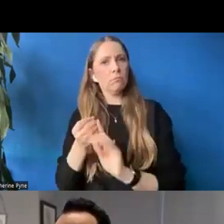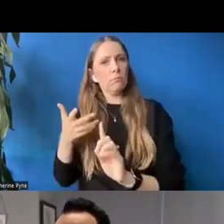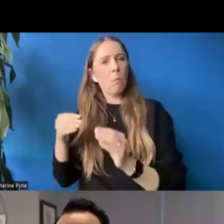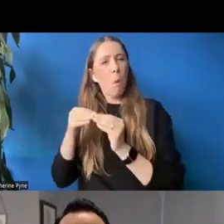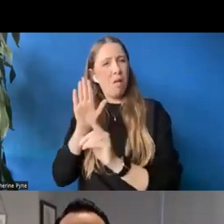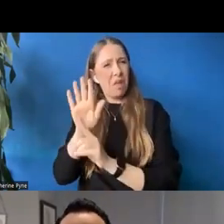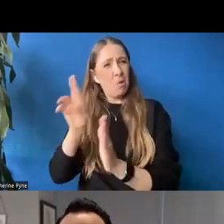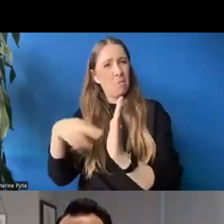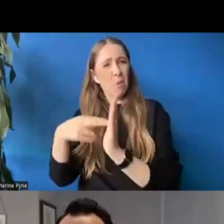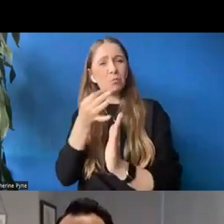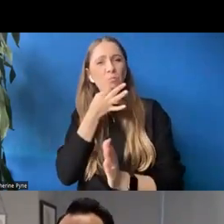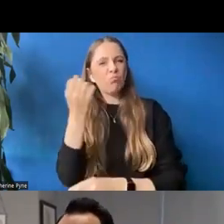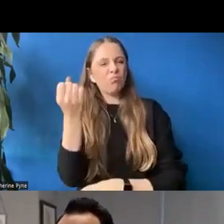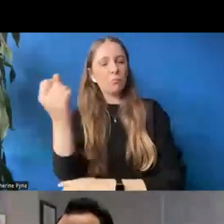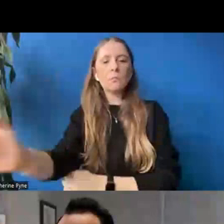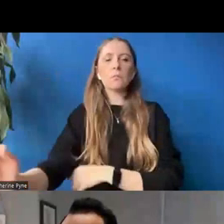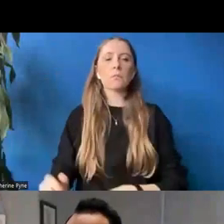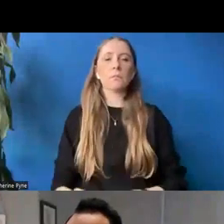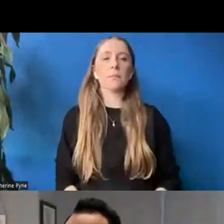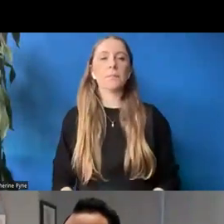role in a moment.